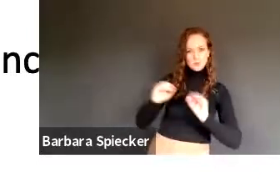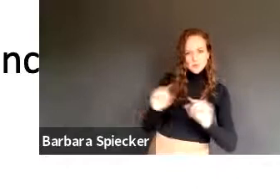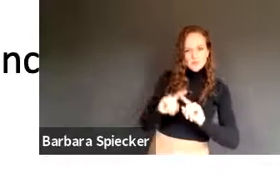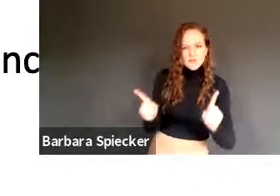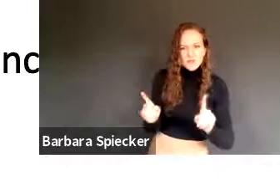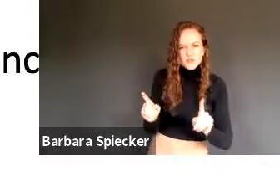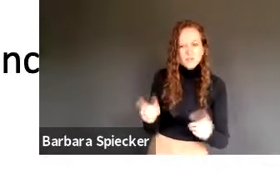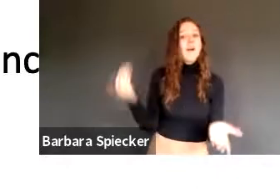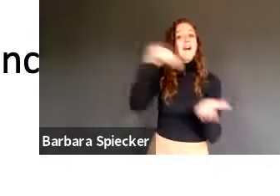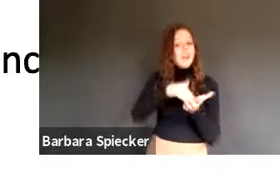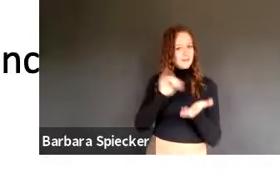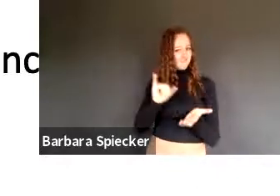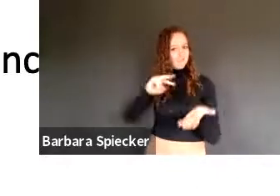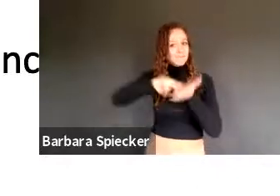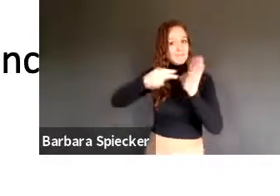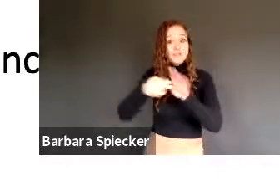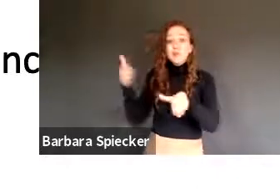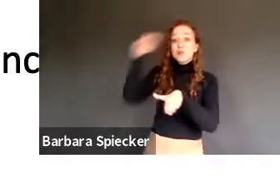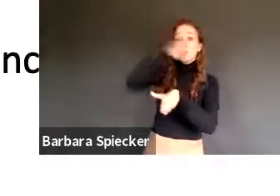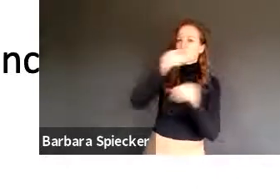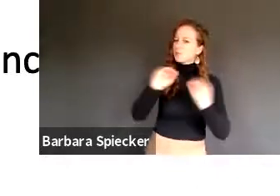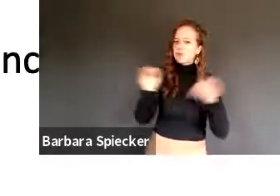longer lengths than the blue ones.